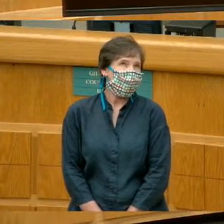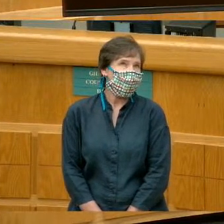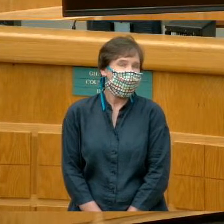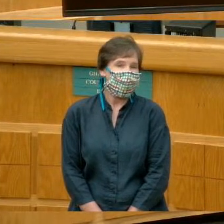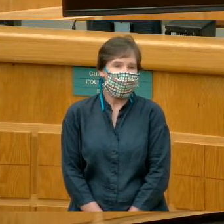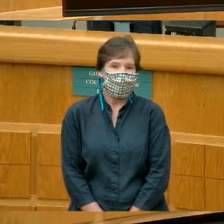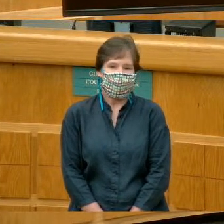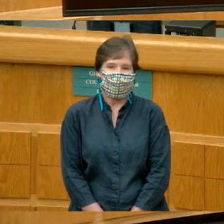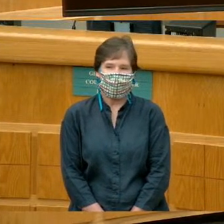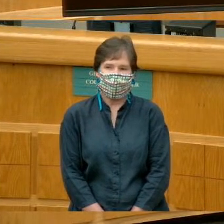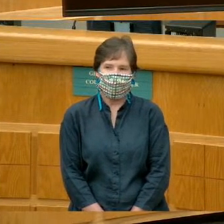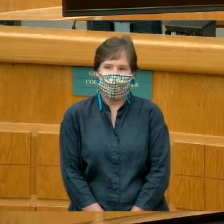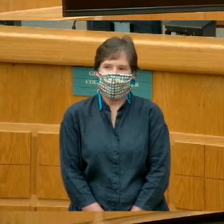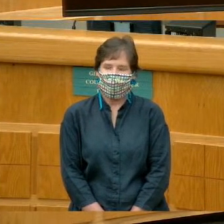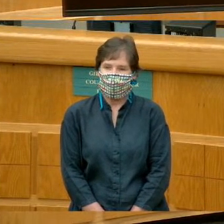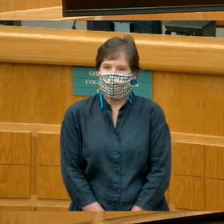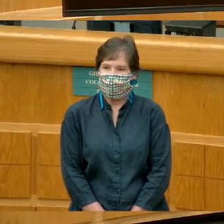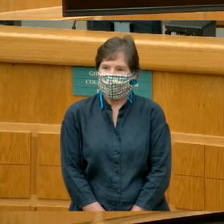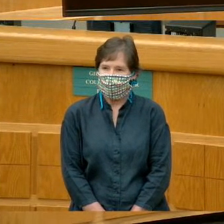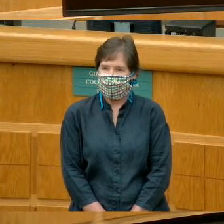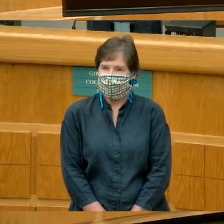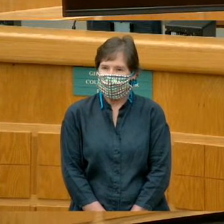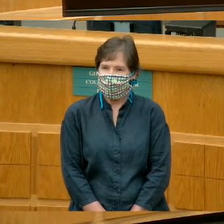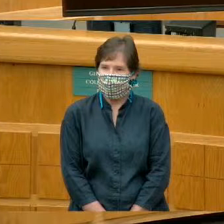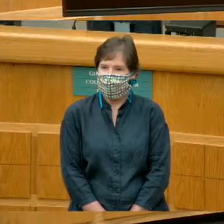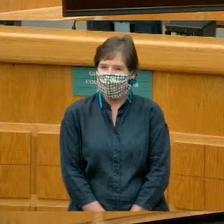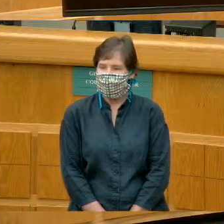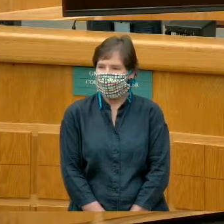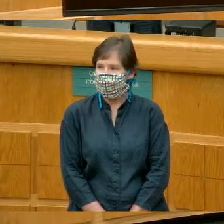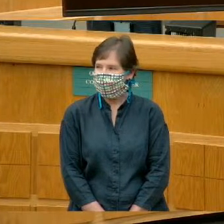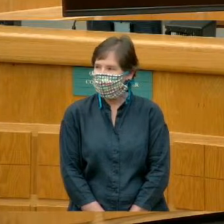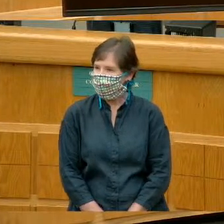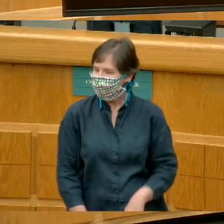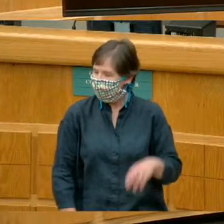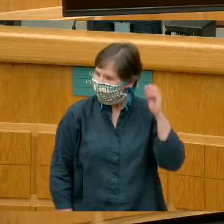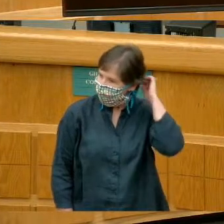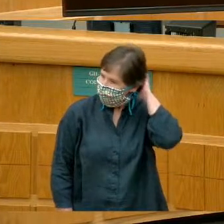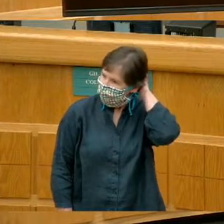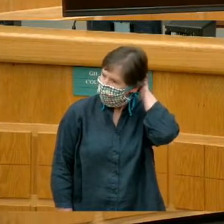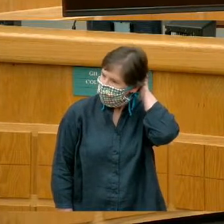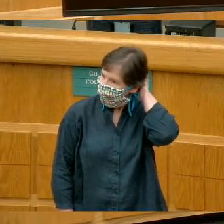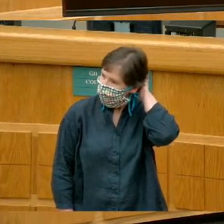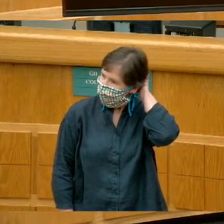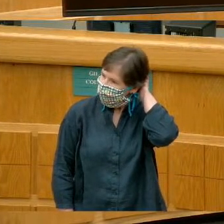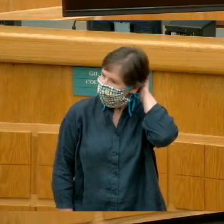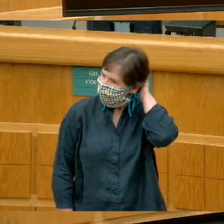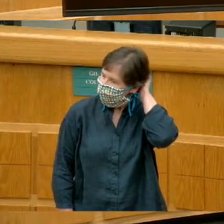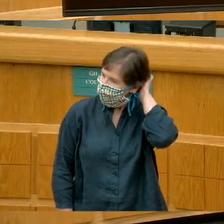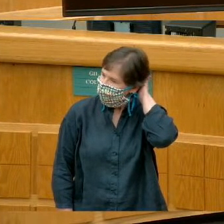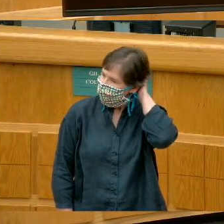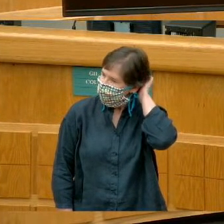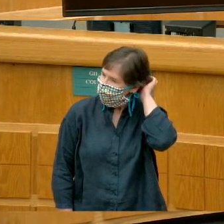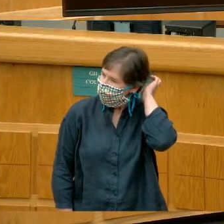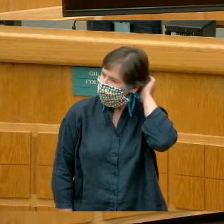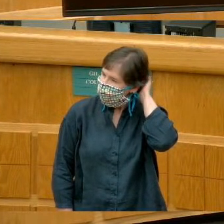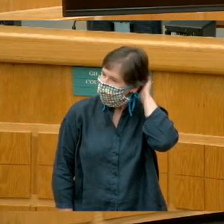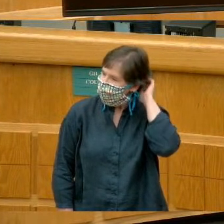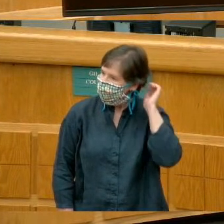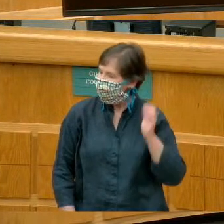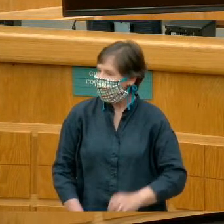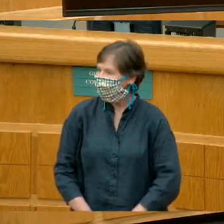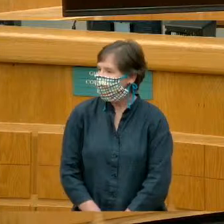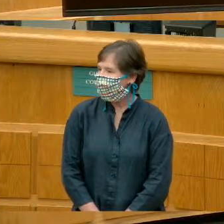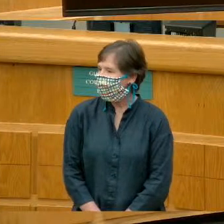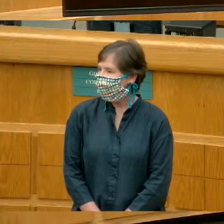Diseminen la información, así tendremos mejores resultados o el día de mañana vamos a repetir todo nuevamente. Comencemos otra vez hoy y sea serio con